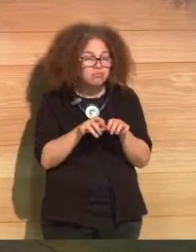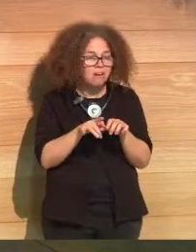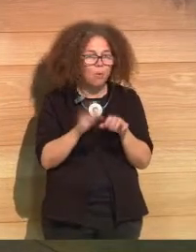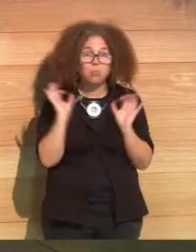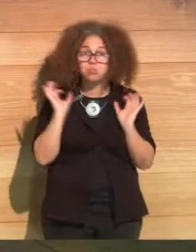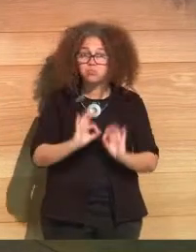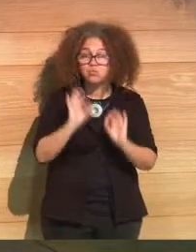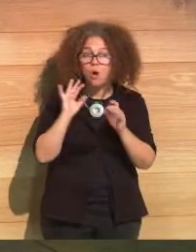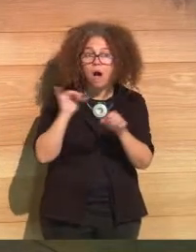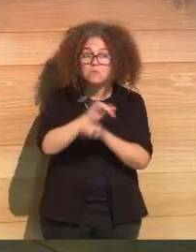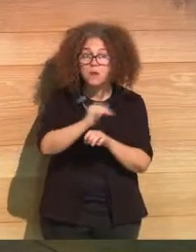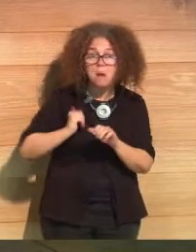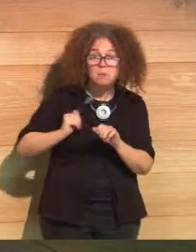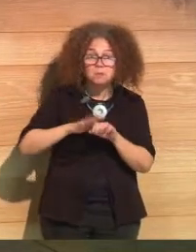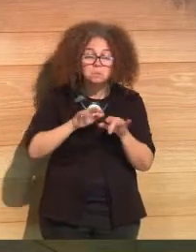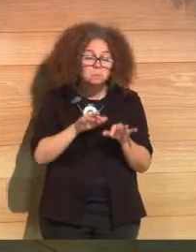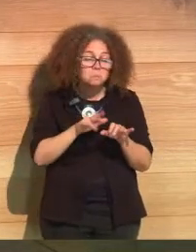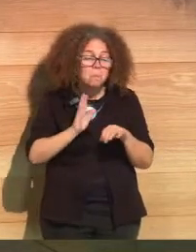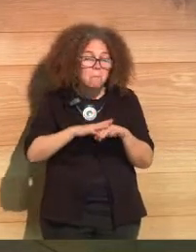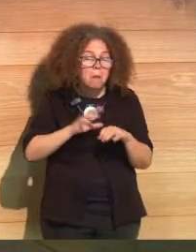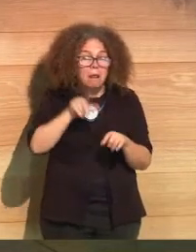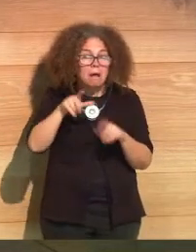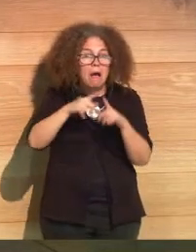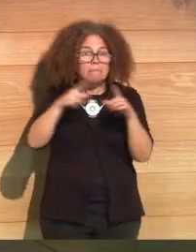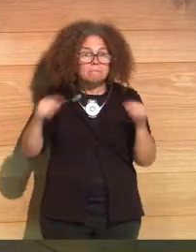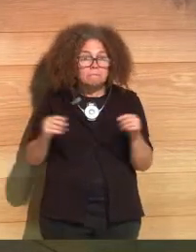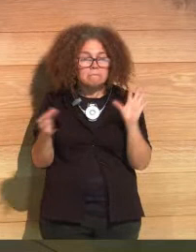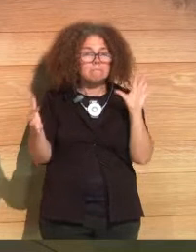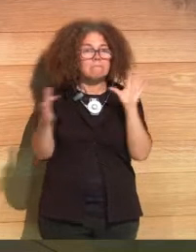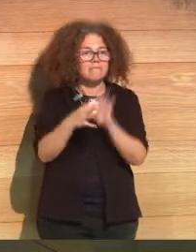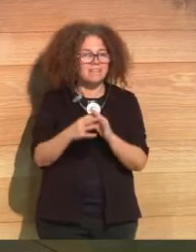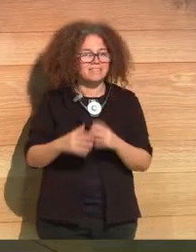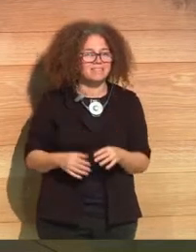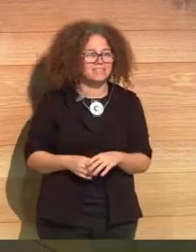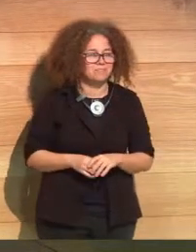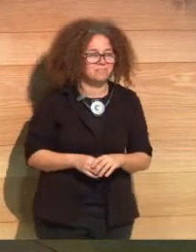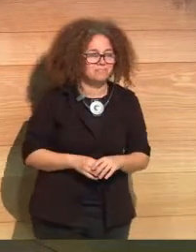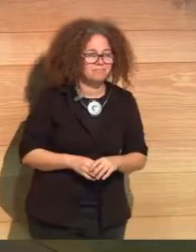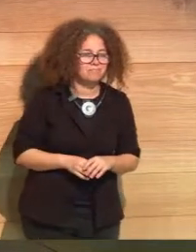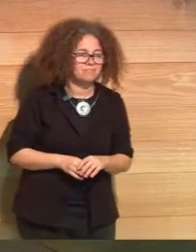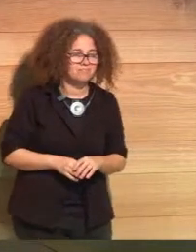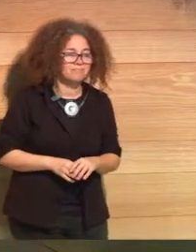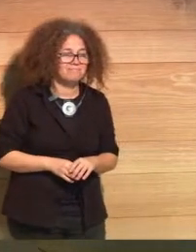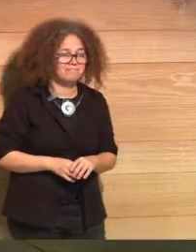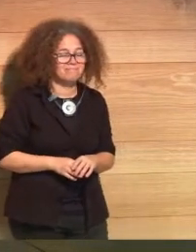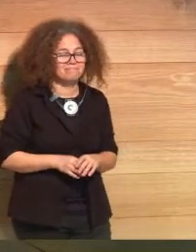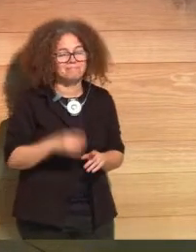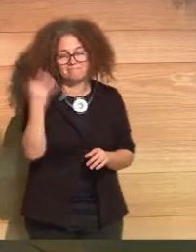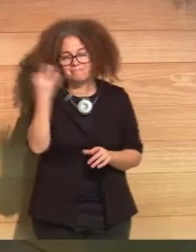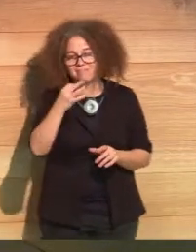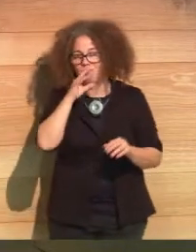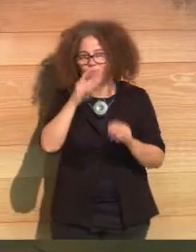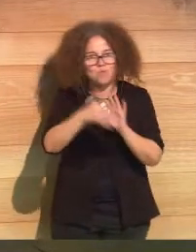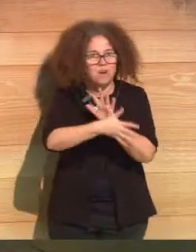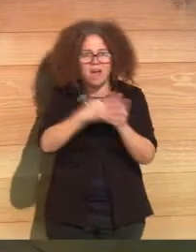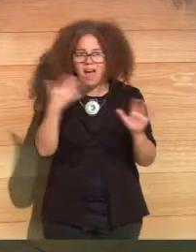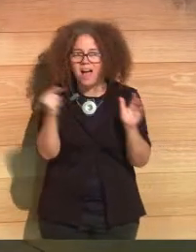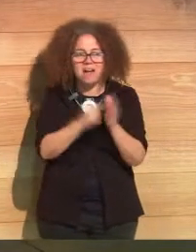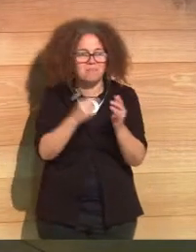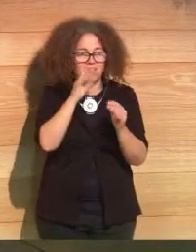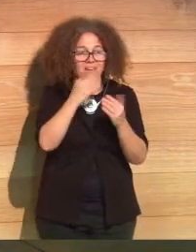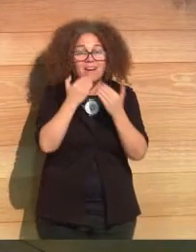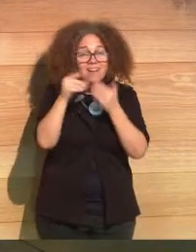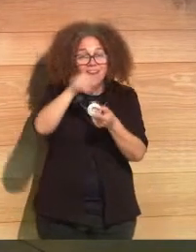to Eya, that you had to do everything really, really quickly. And actually the technique allows to do all